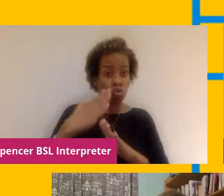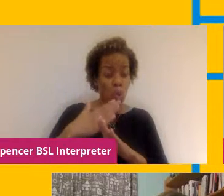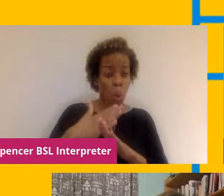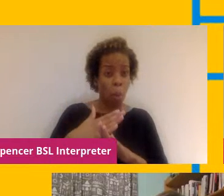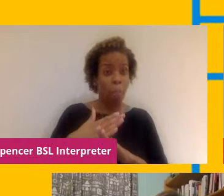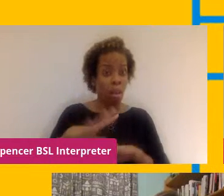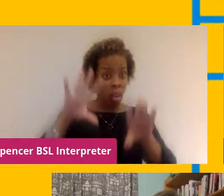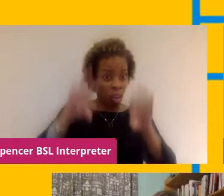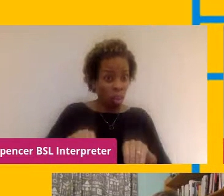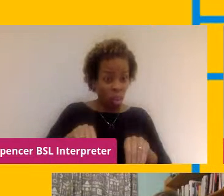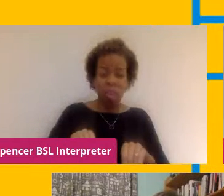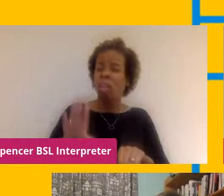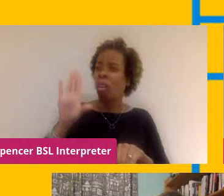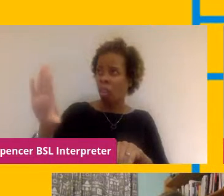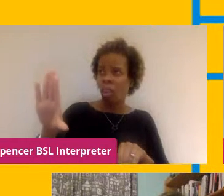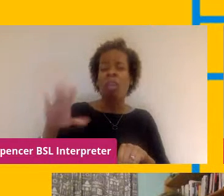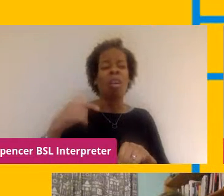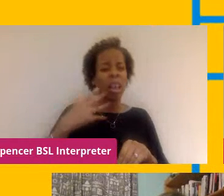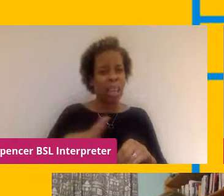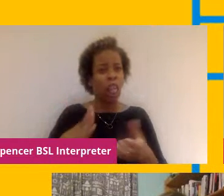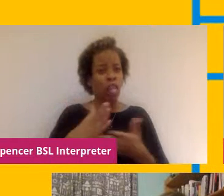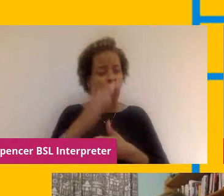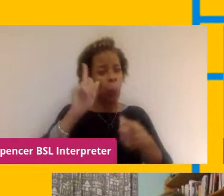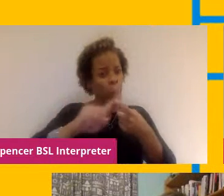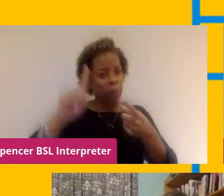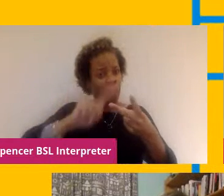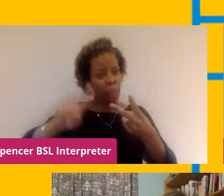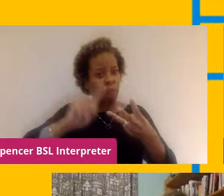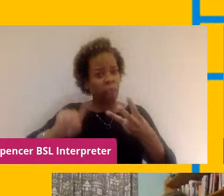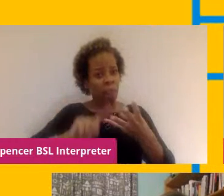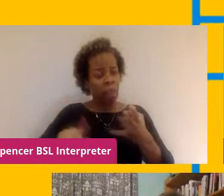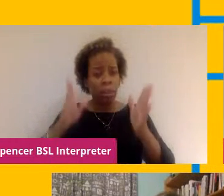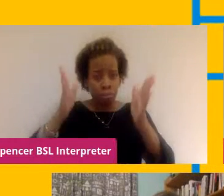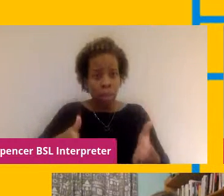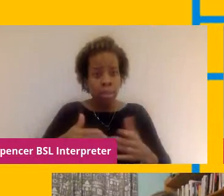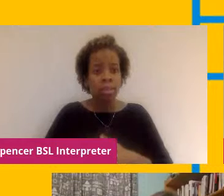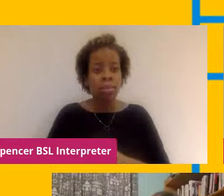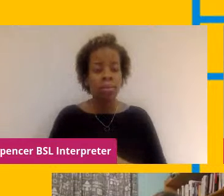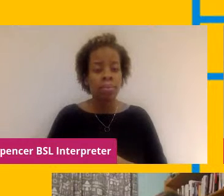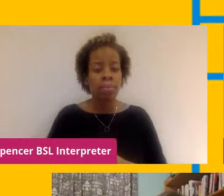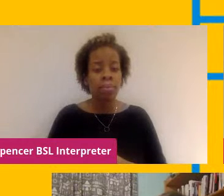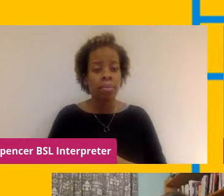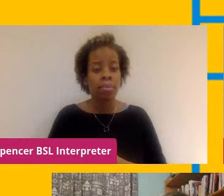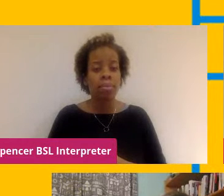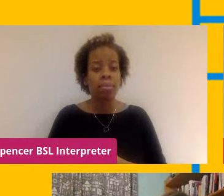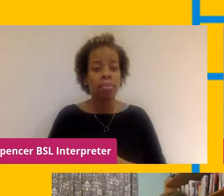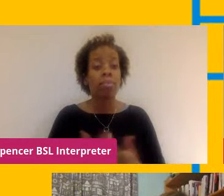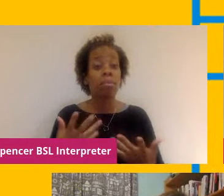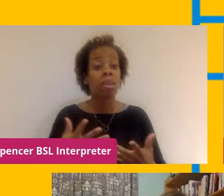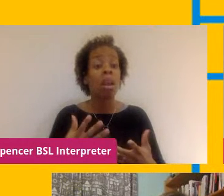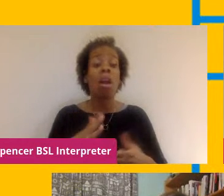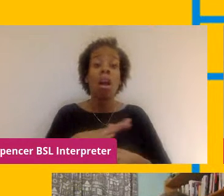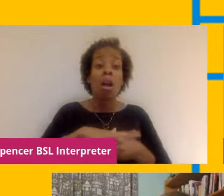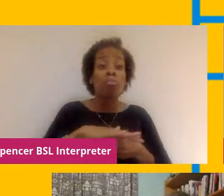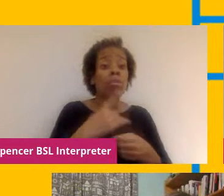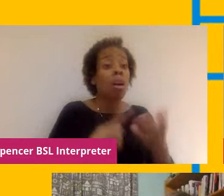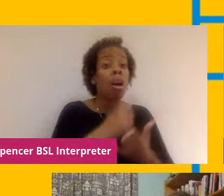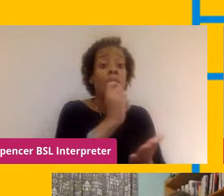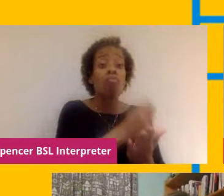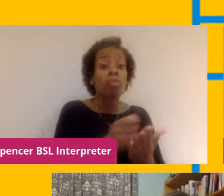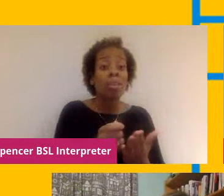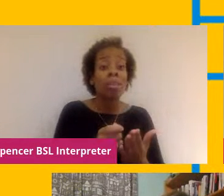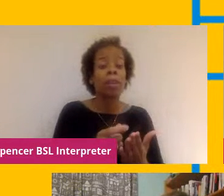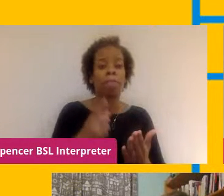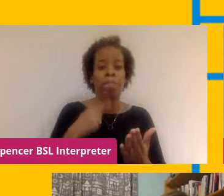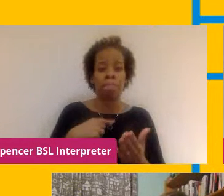to exist. What I would say is that, generally speaking, a branch where the redundancies happen should be in contact with the regional office, and regional office can give you this